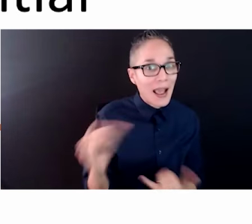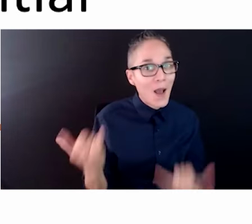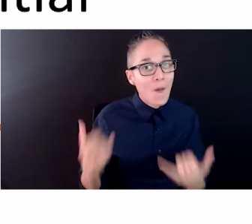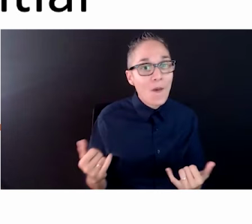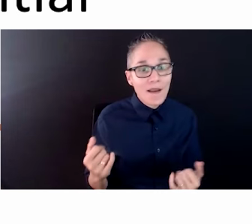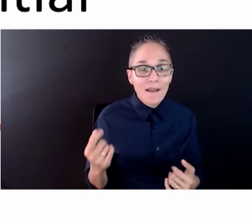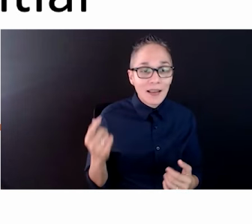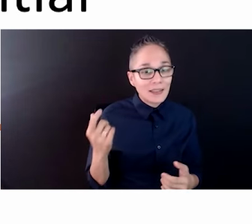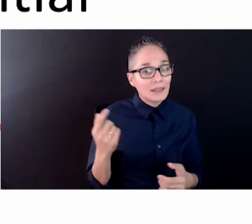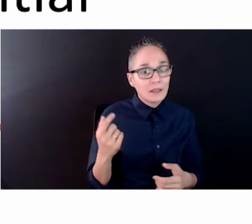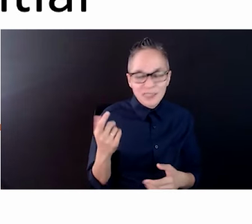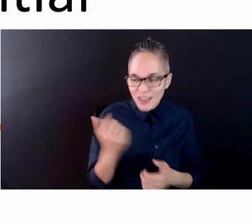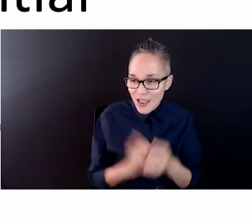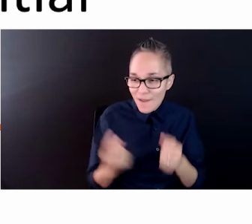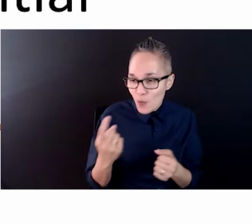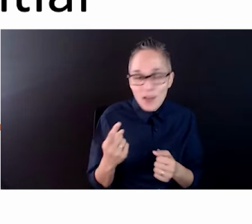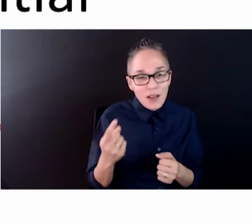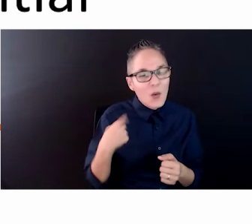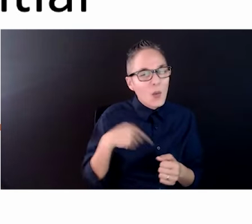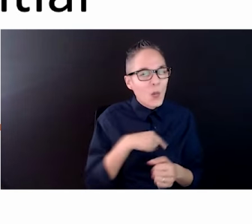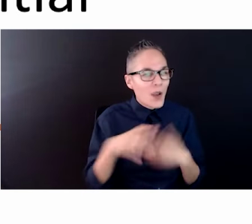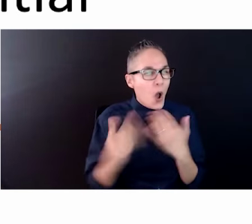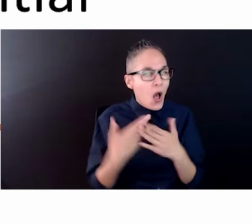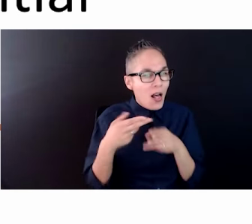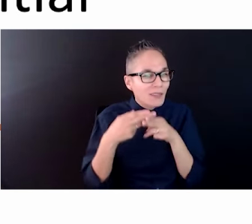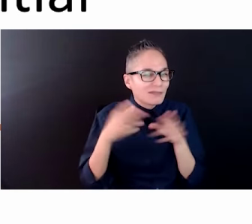all kind of commiserate. What did you call it? Carol Con. Anyway. But